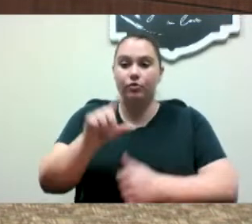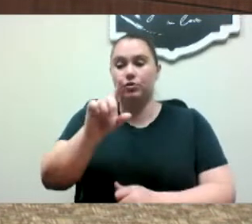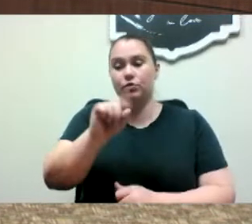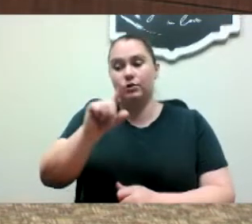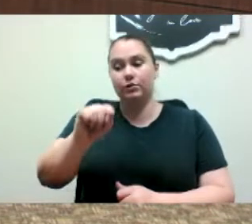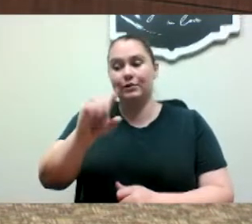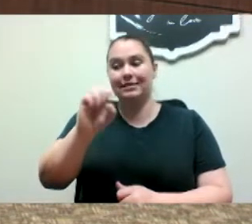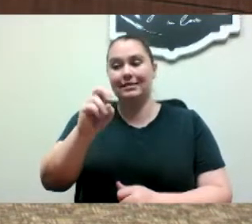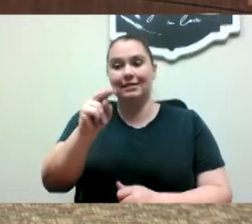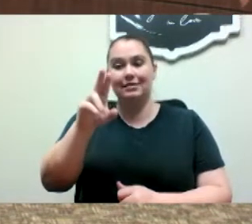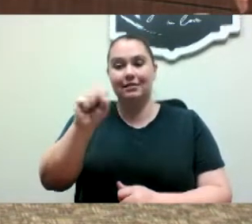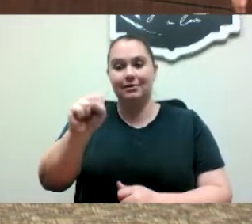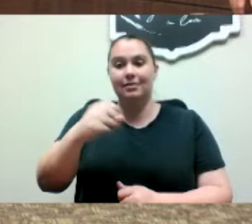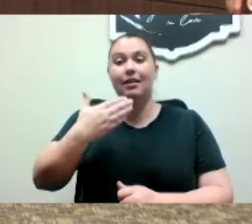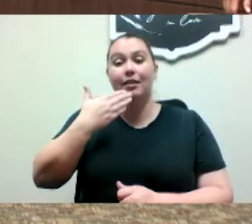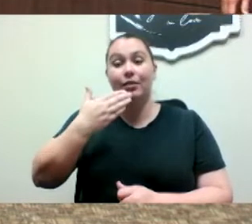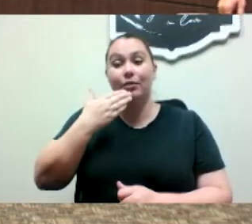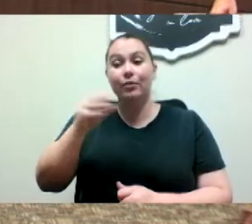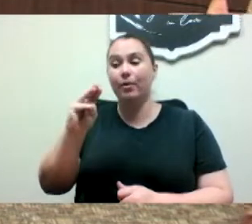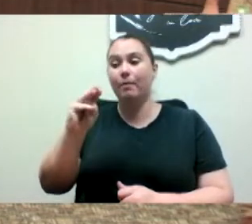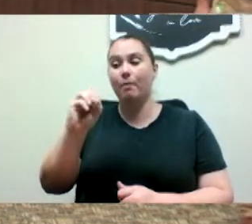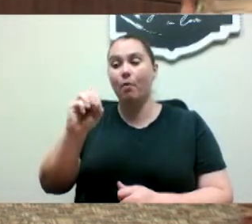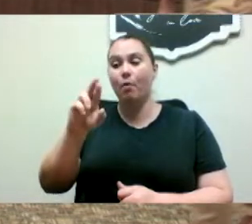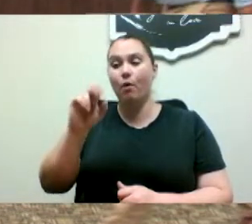Professor Morrison, for joining us again.